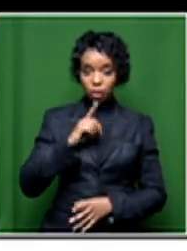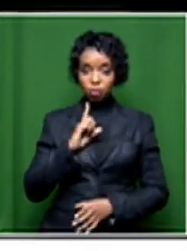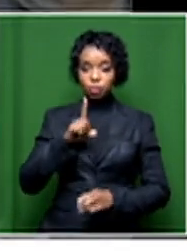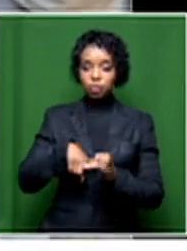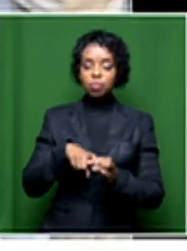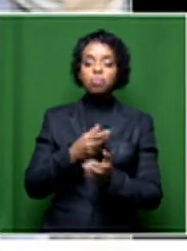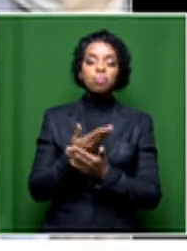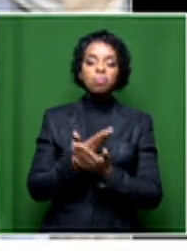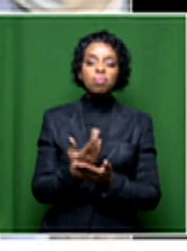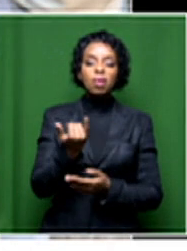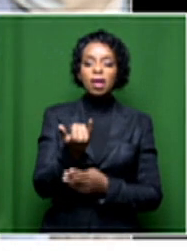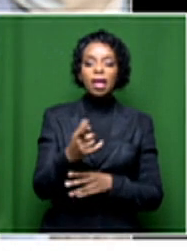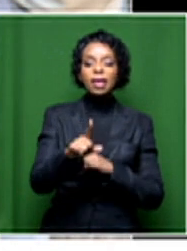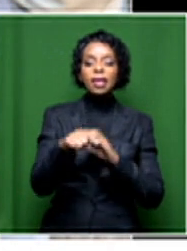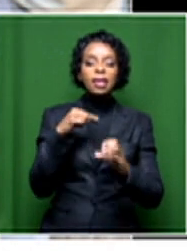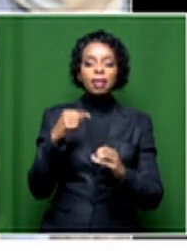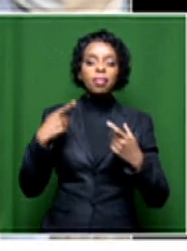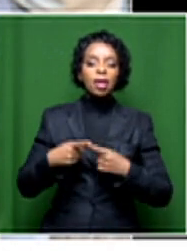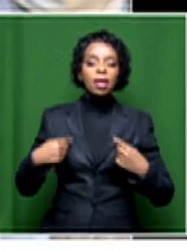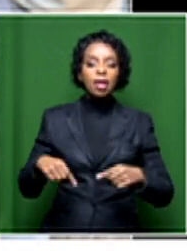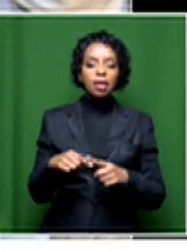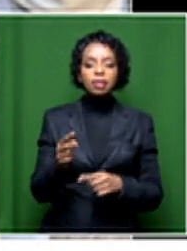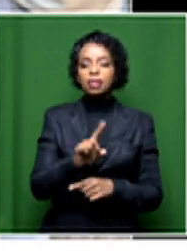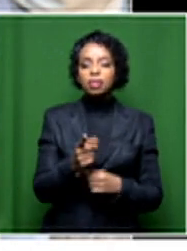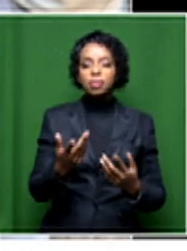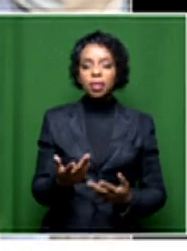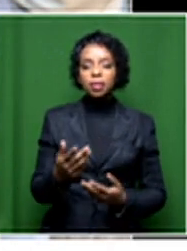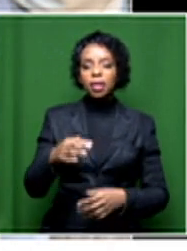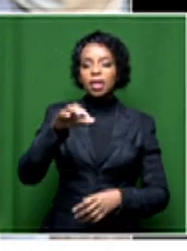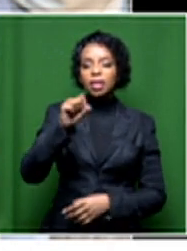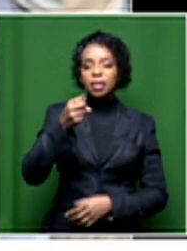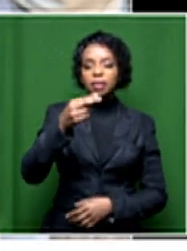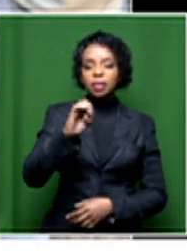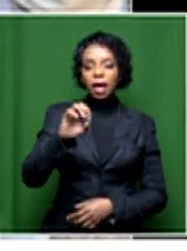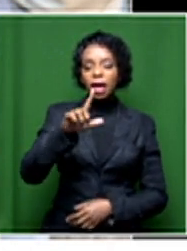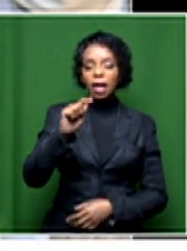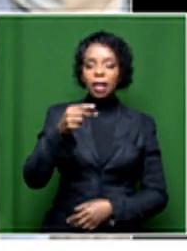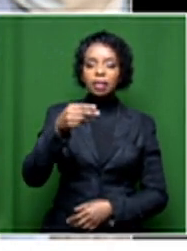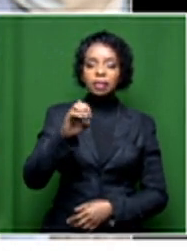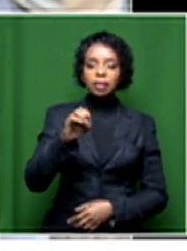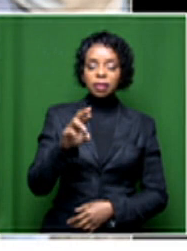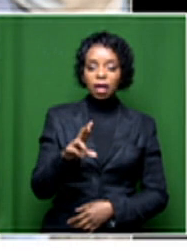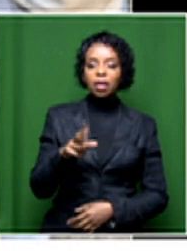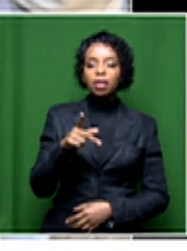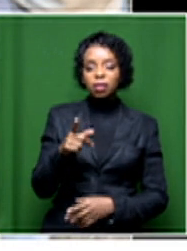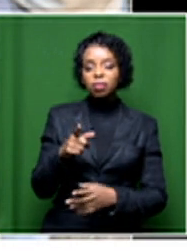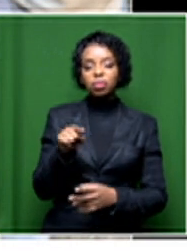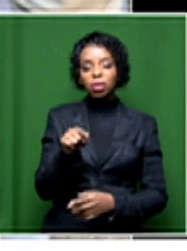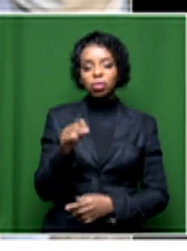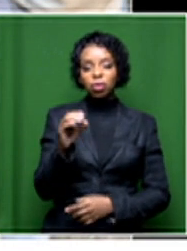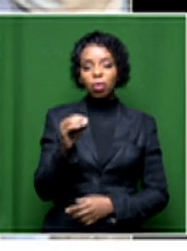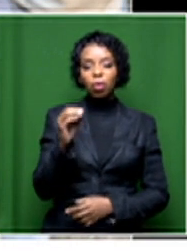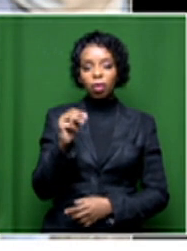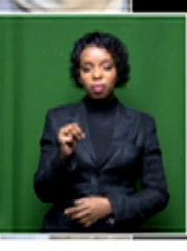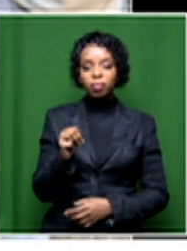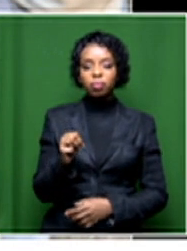can be by email, like lynn@sheltersuit.com. You can also go to our website and visit us there. We